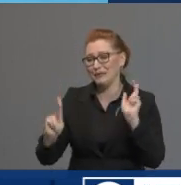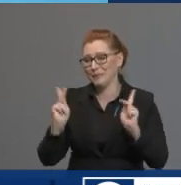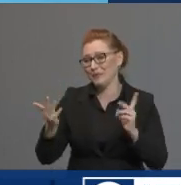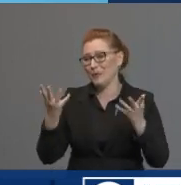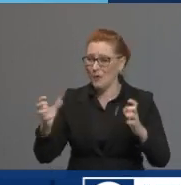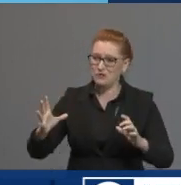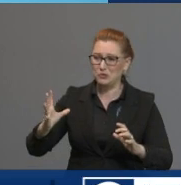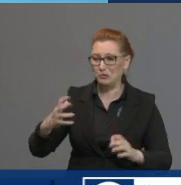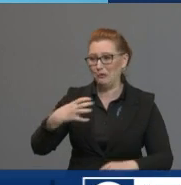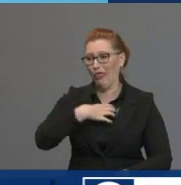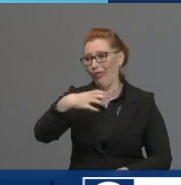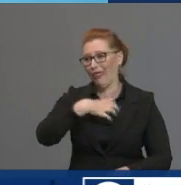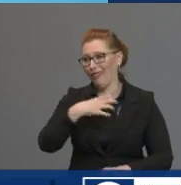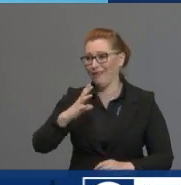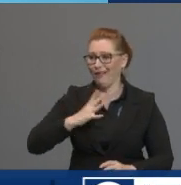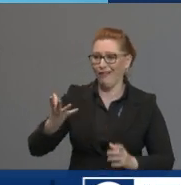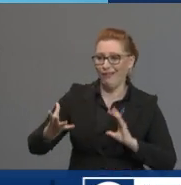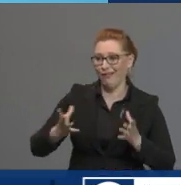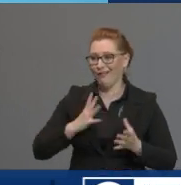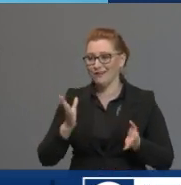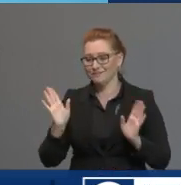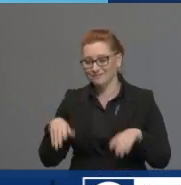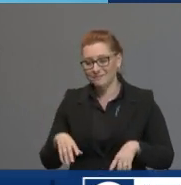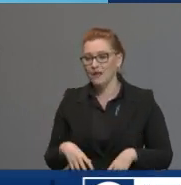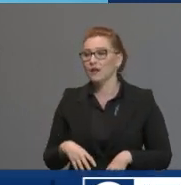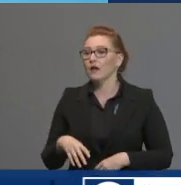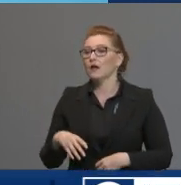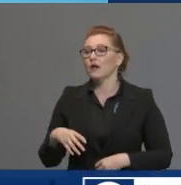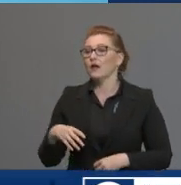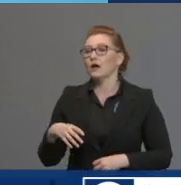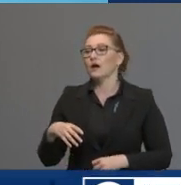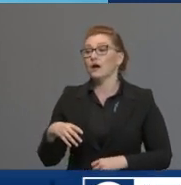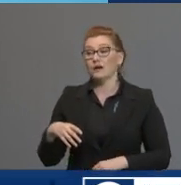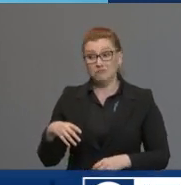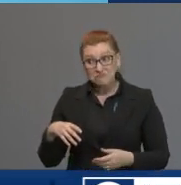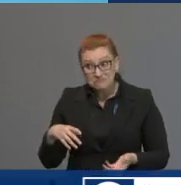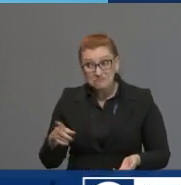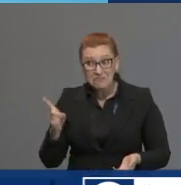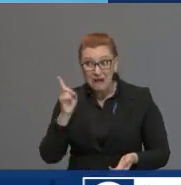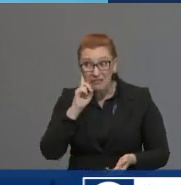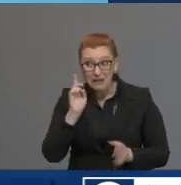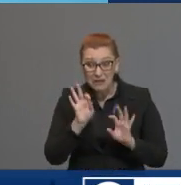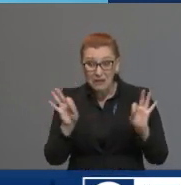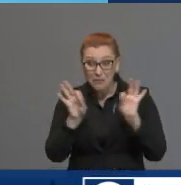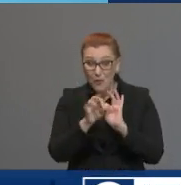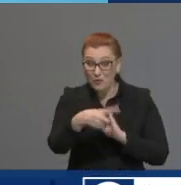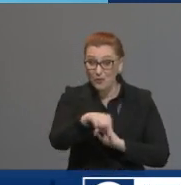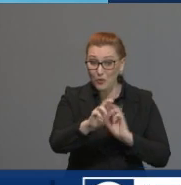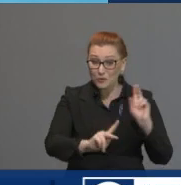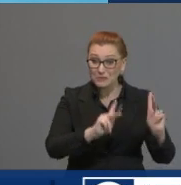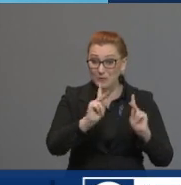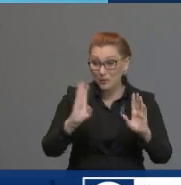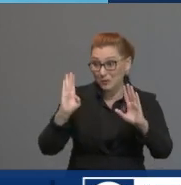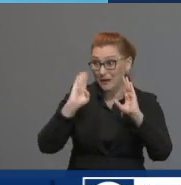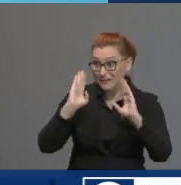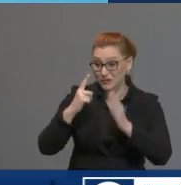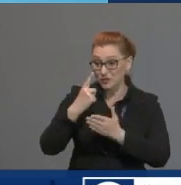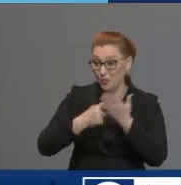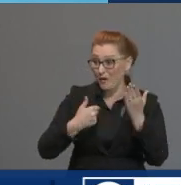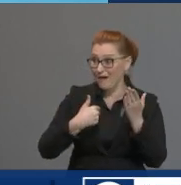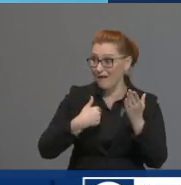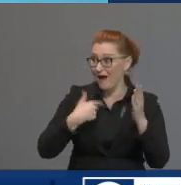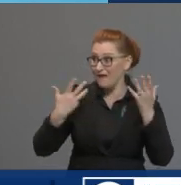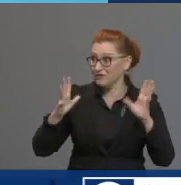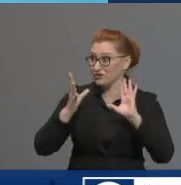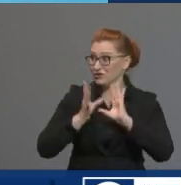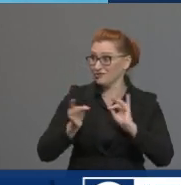of things. What I would say to them is they maybe should listen to what was said in today's press conference